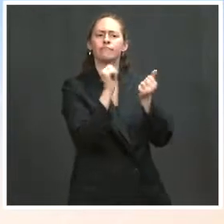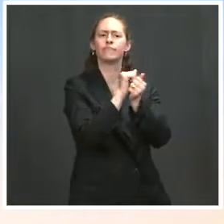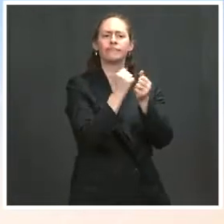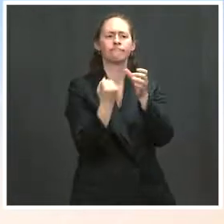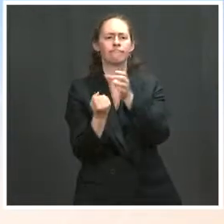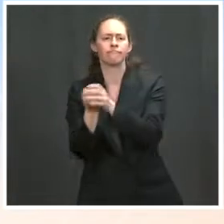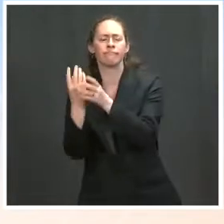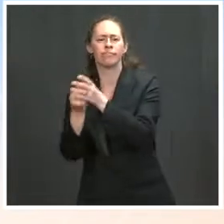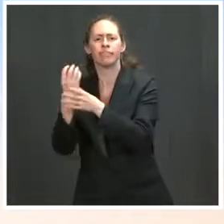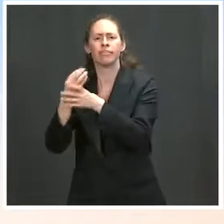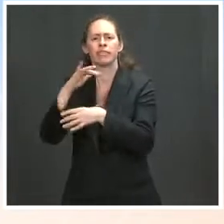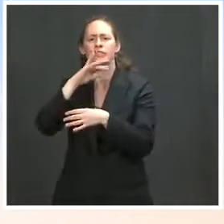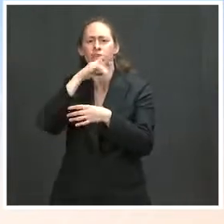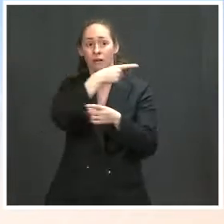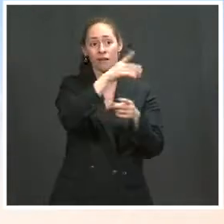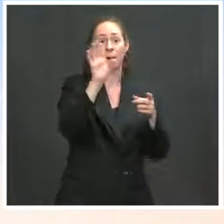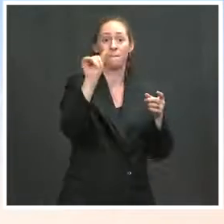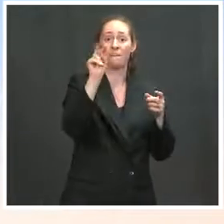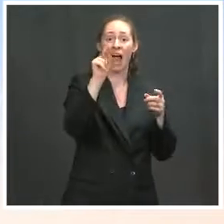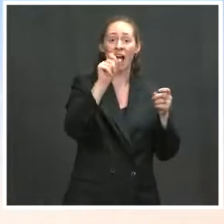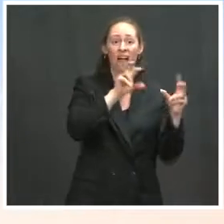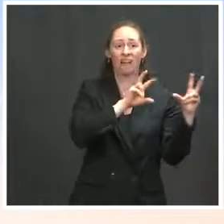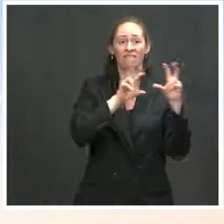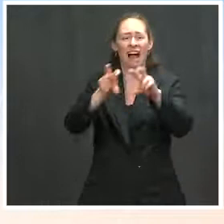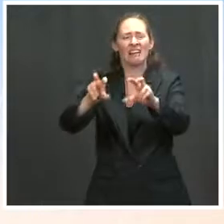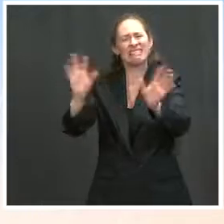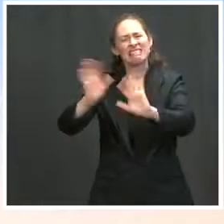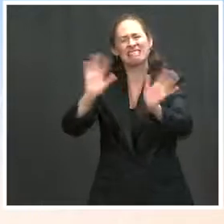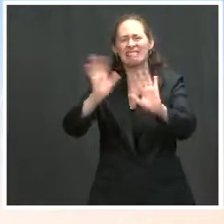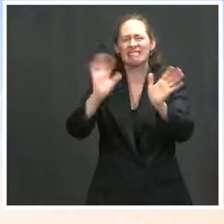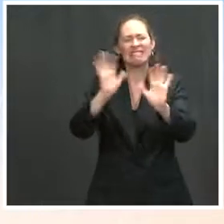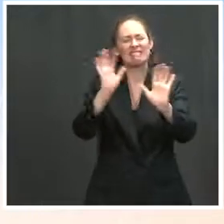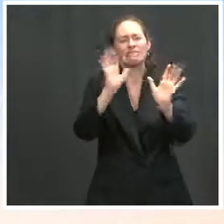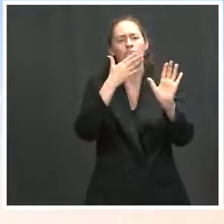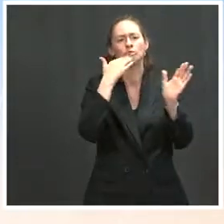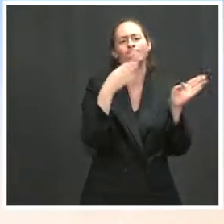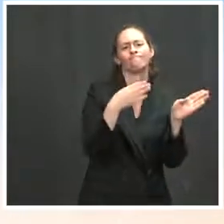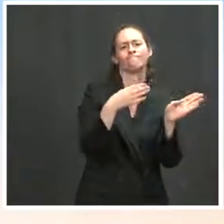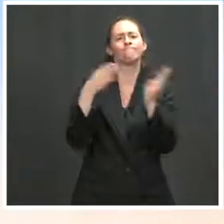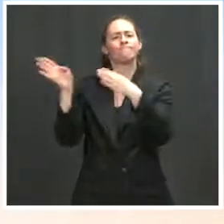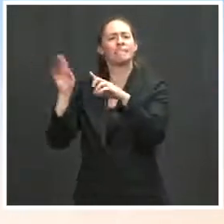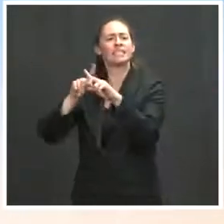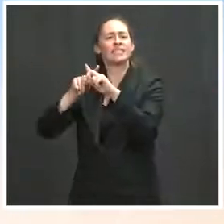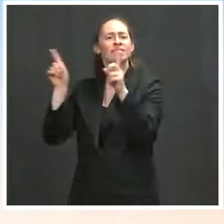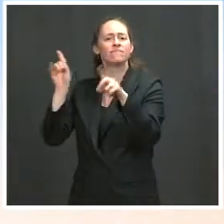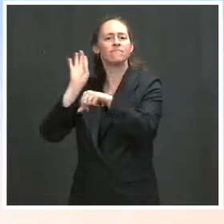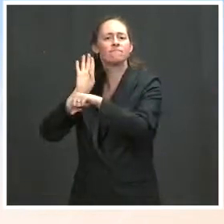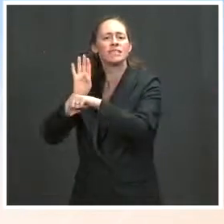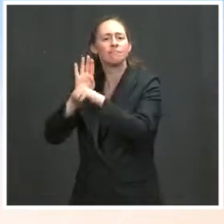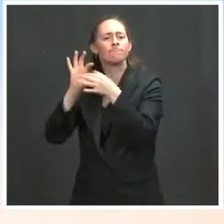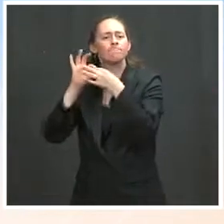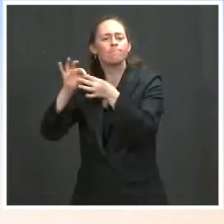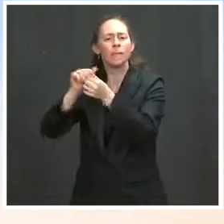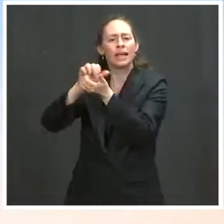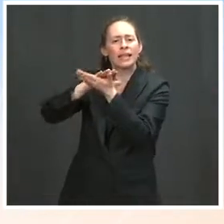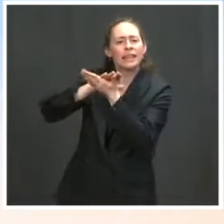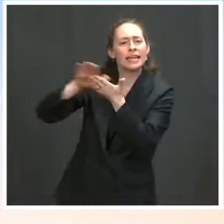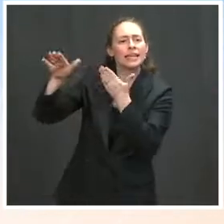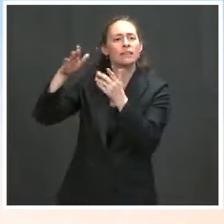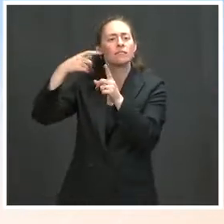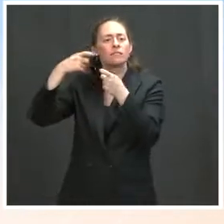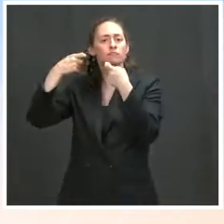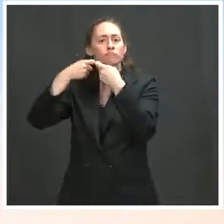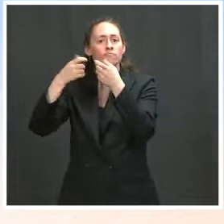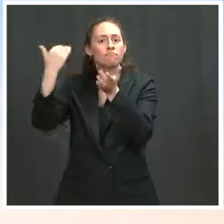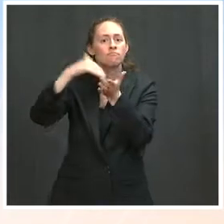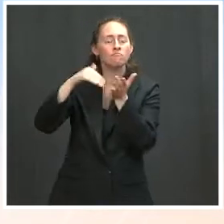have not seen this letter. I don't have a comment for you right now, but I'm happy to go back and talk to the team and get back to you on